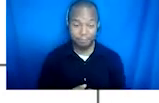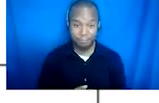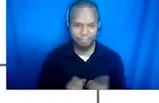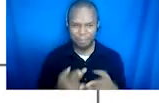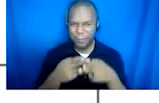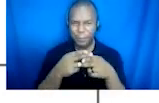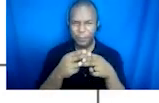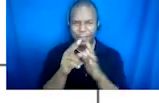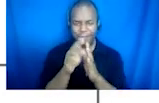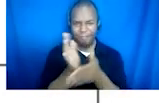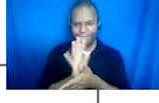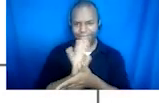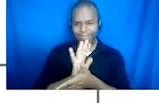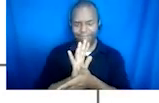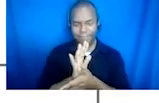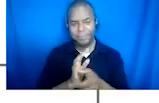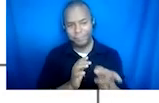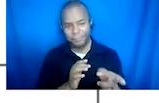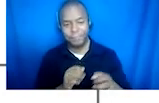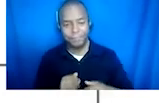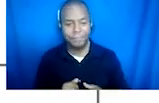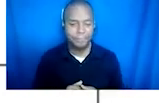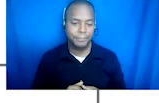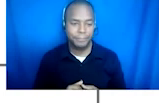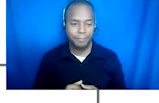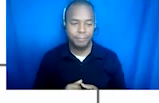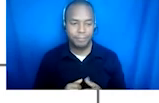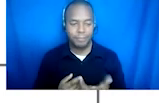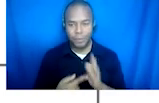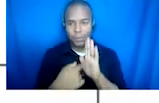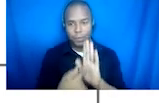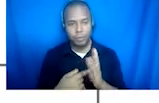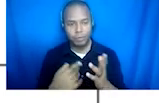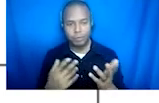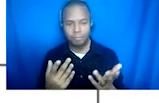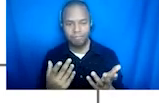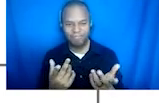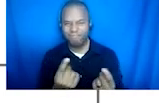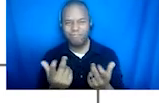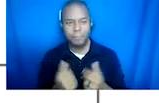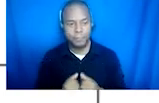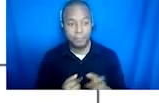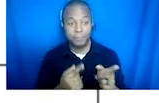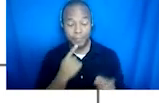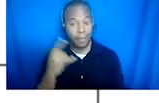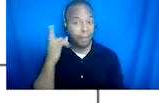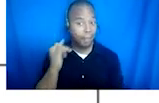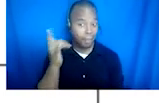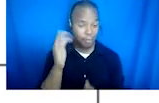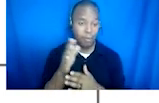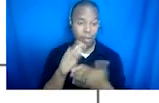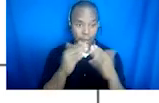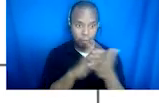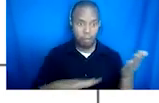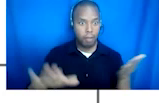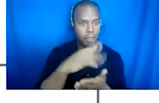brief video that shows you what CVC is all about. The California community colleges are here to